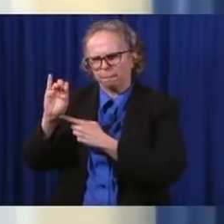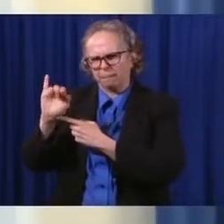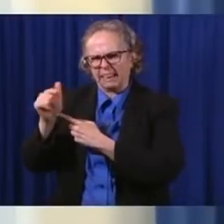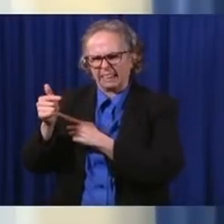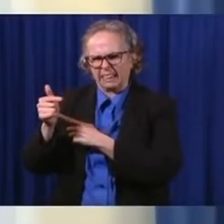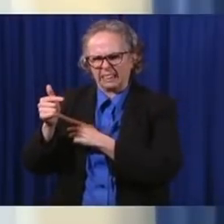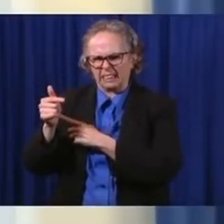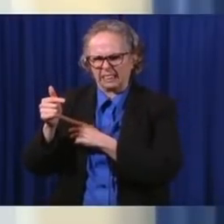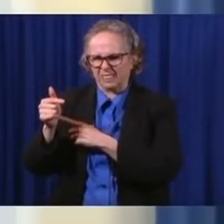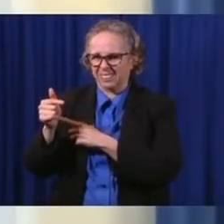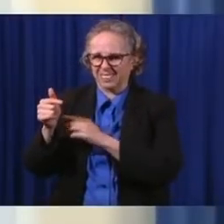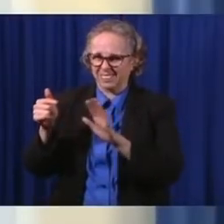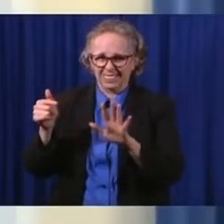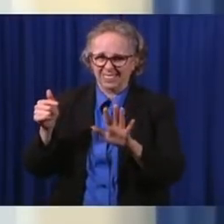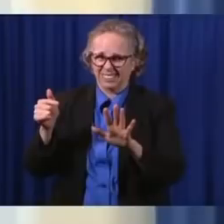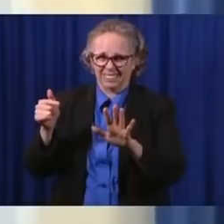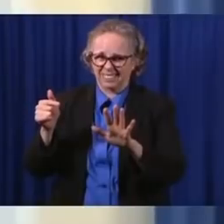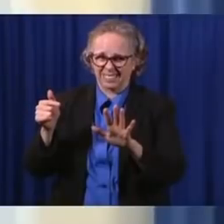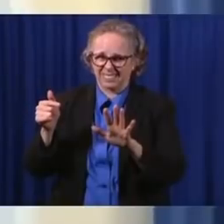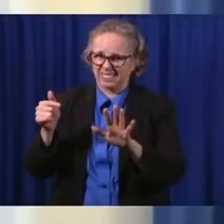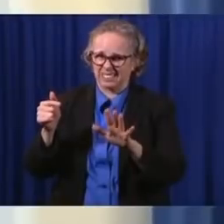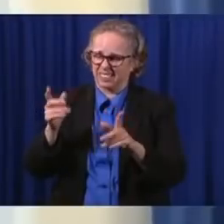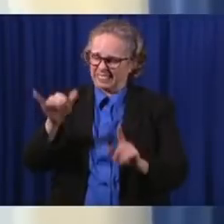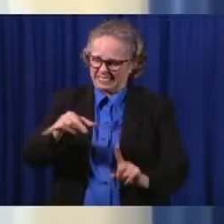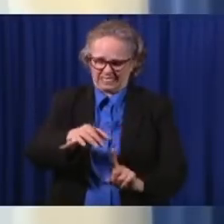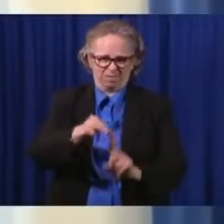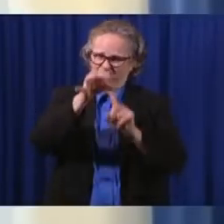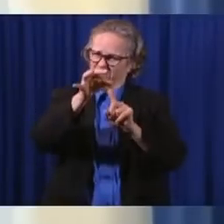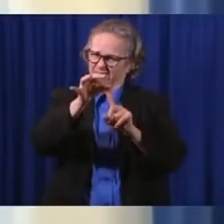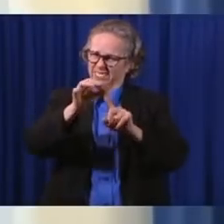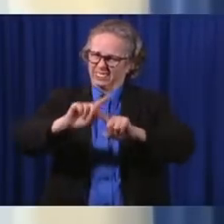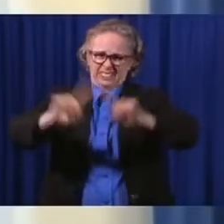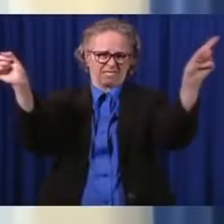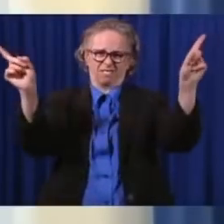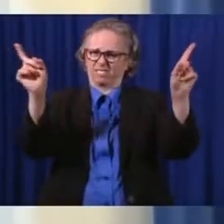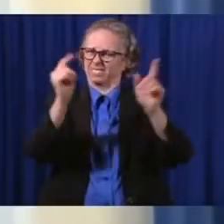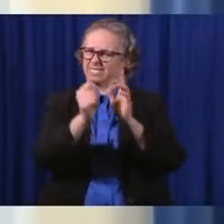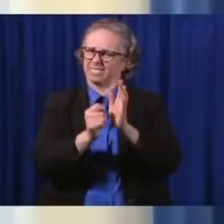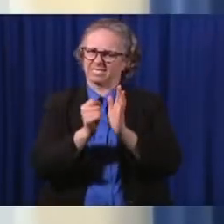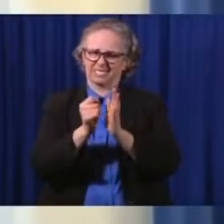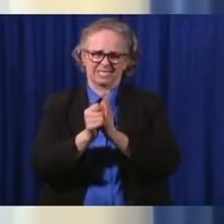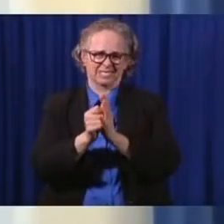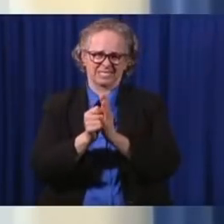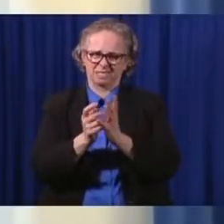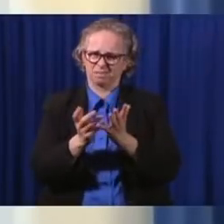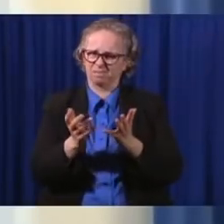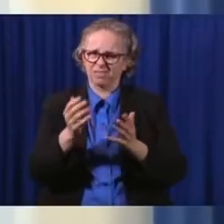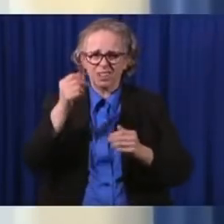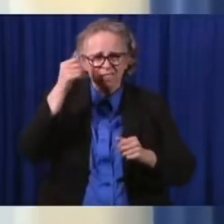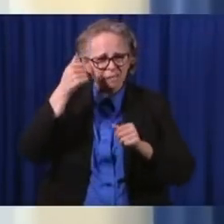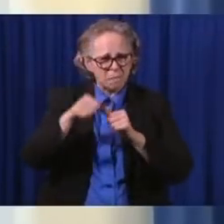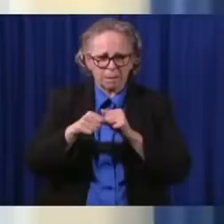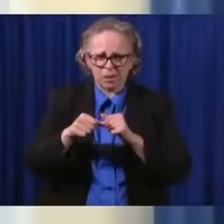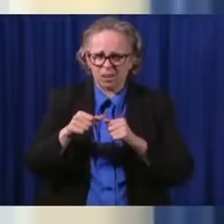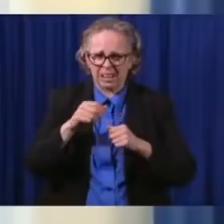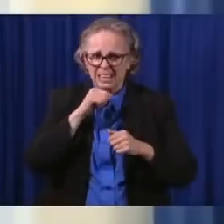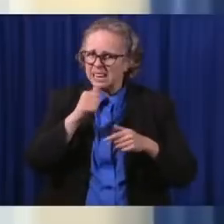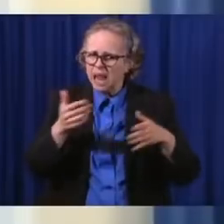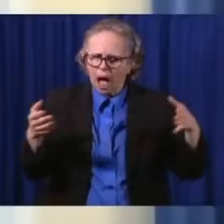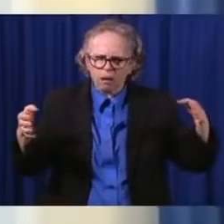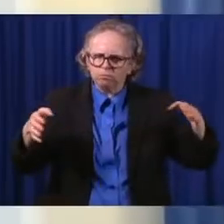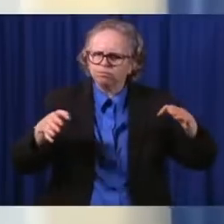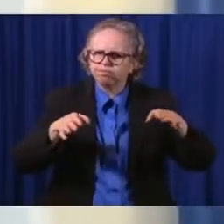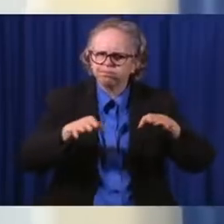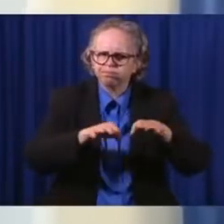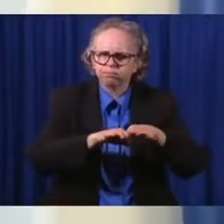we're going through. And early on, I said, we are not shutting down, we're waking up. As we're opening, we're also waking up, and we have to